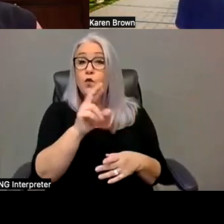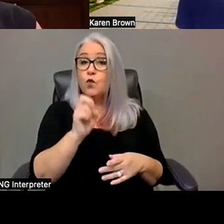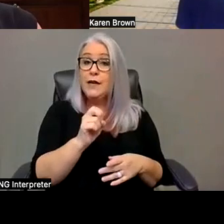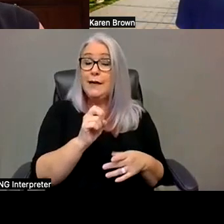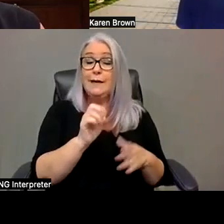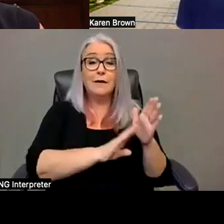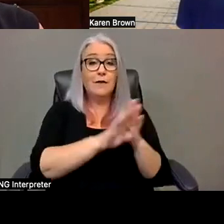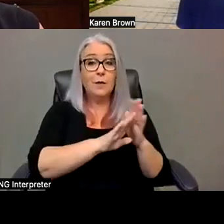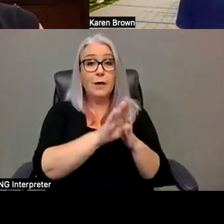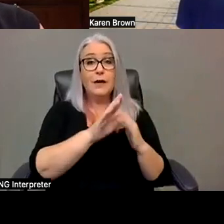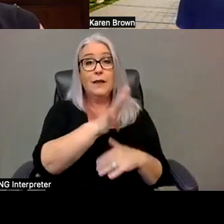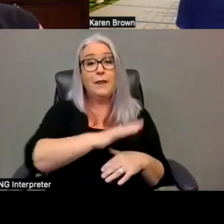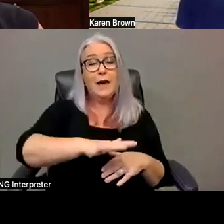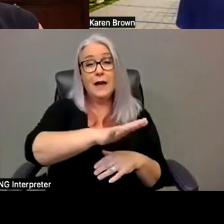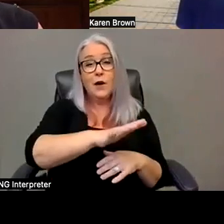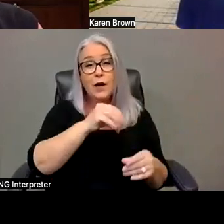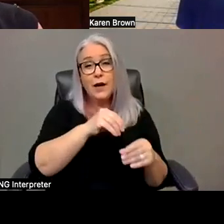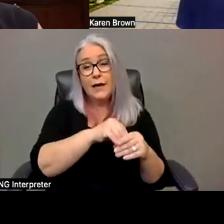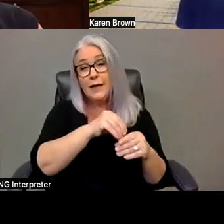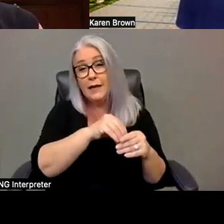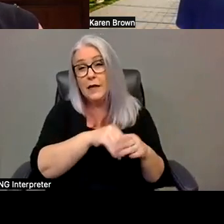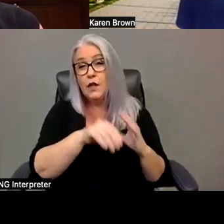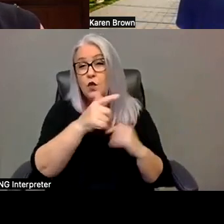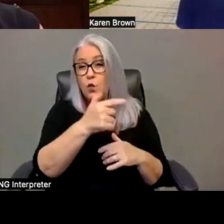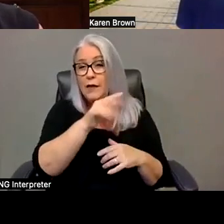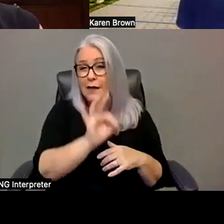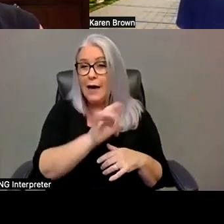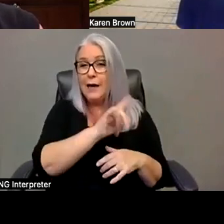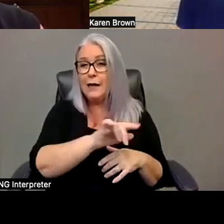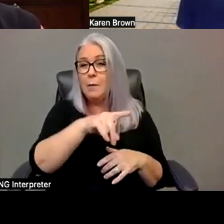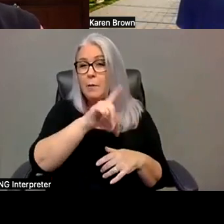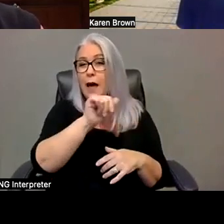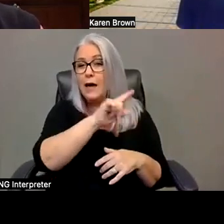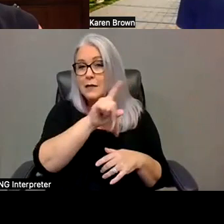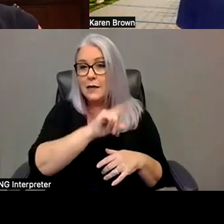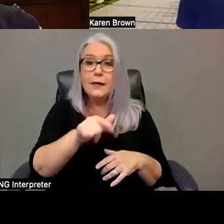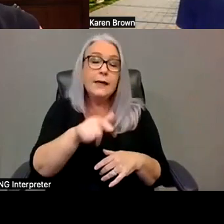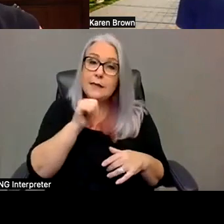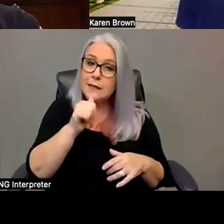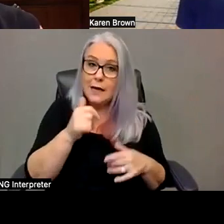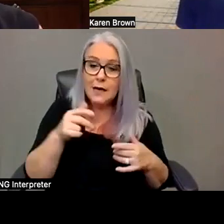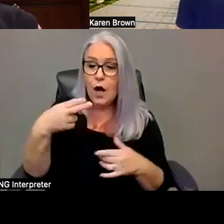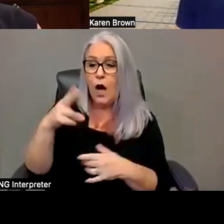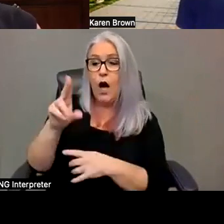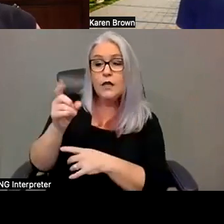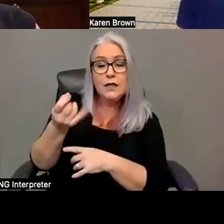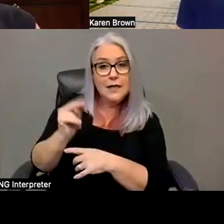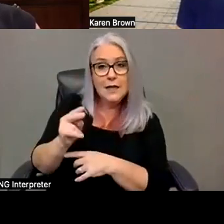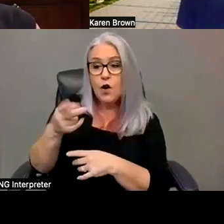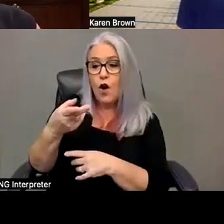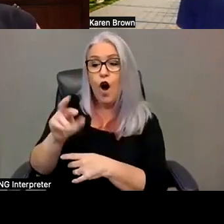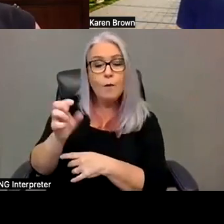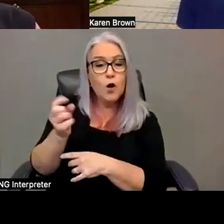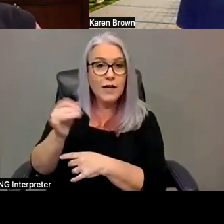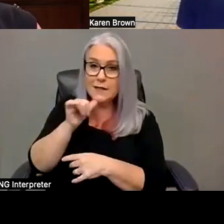Depot Plaza. That same developer developed Hudson Harbor, which he has not finished. Hudson Harbor is not done, and he also has the right to